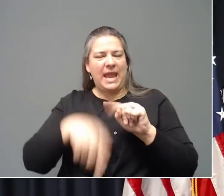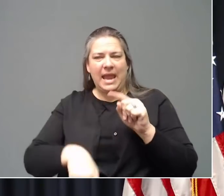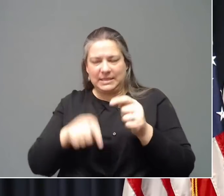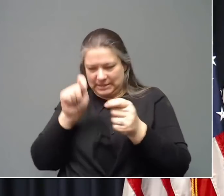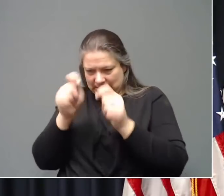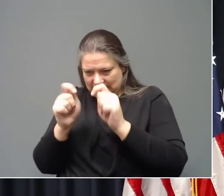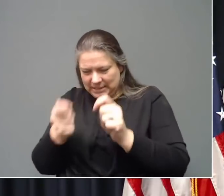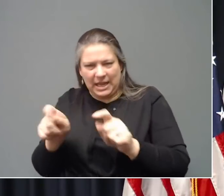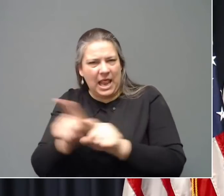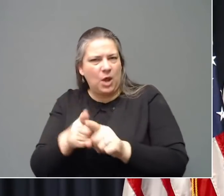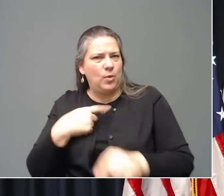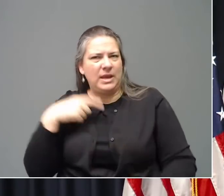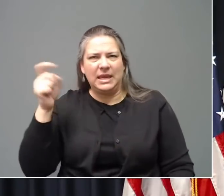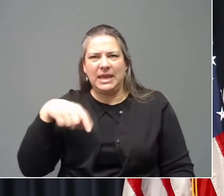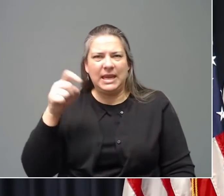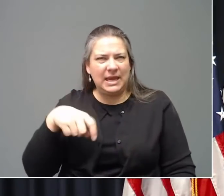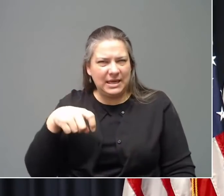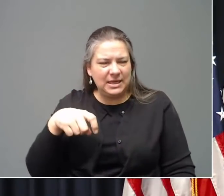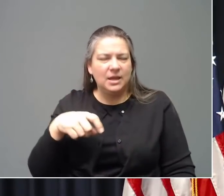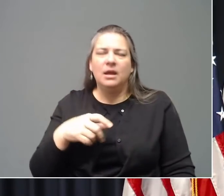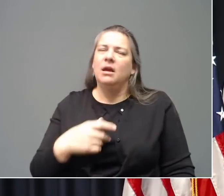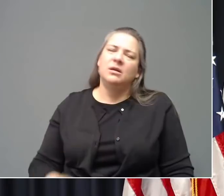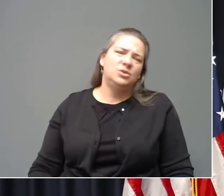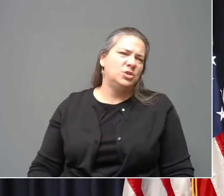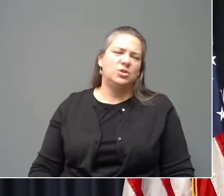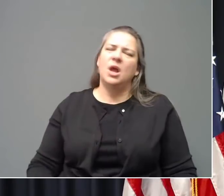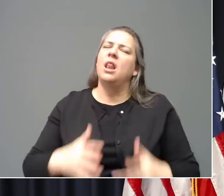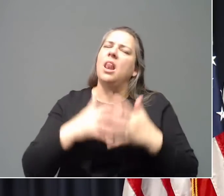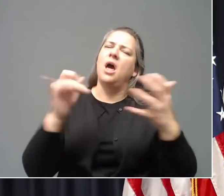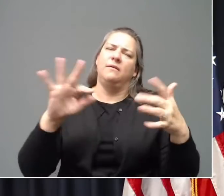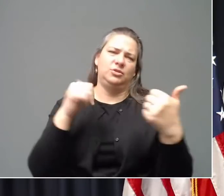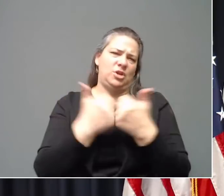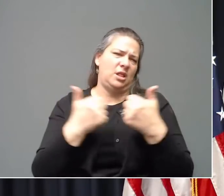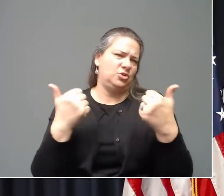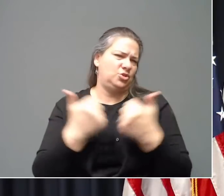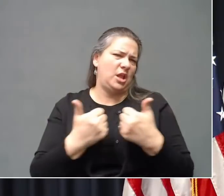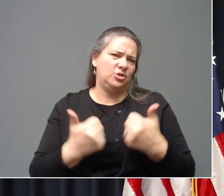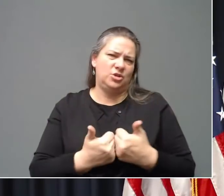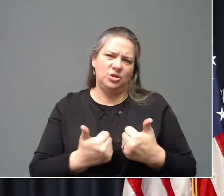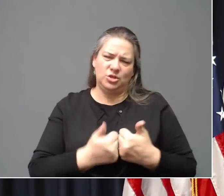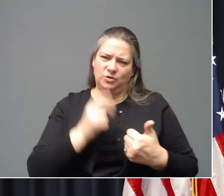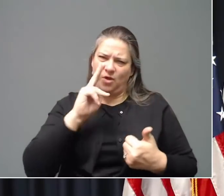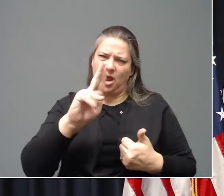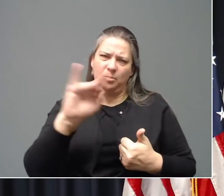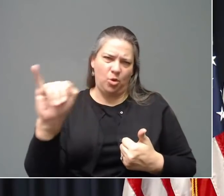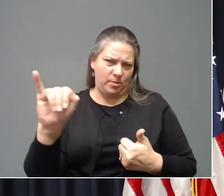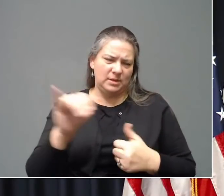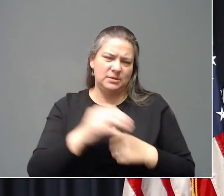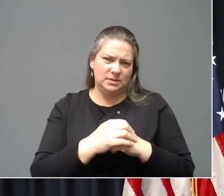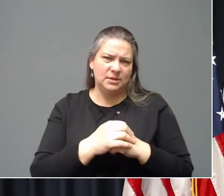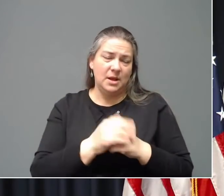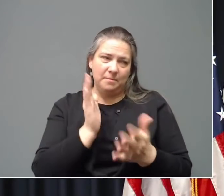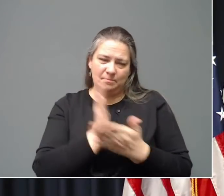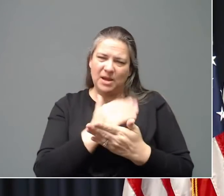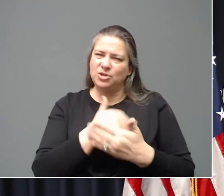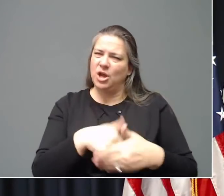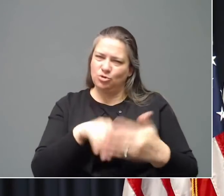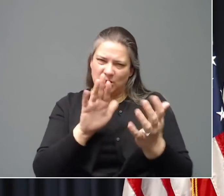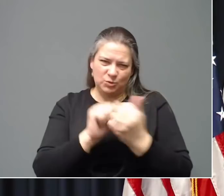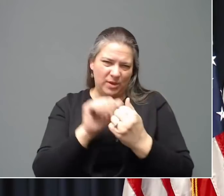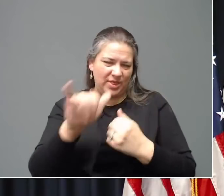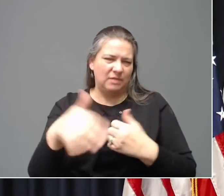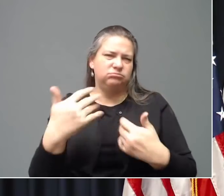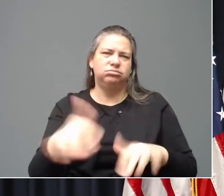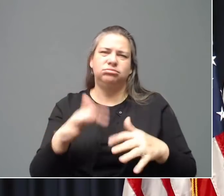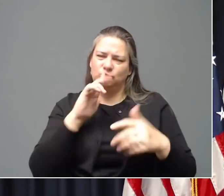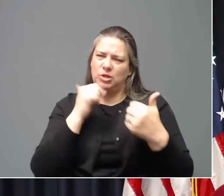has been a great challenge, one we're working to address and one the budget addresses. But let's go